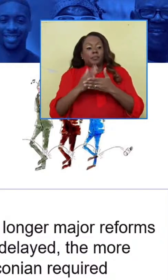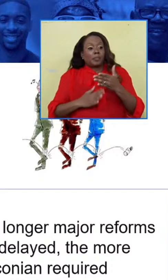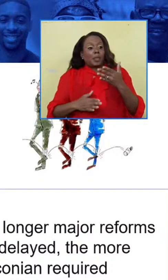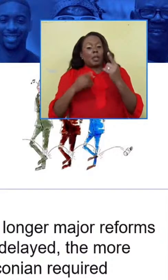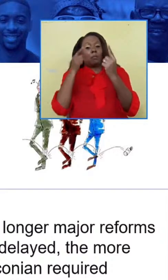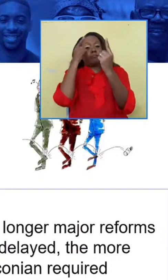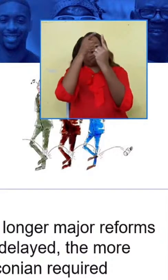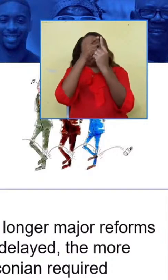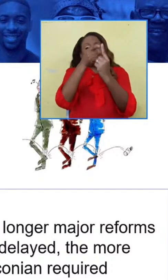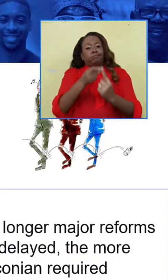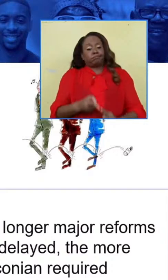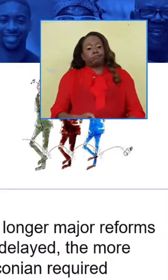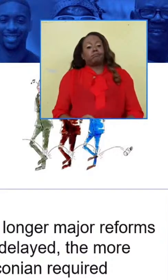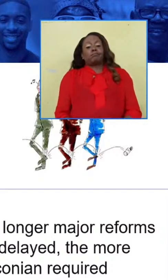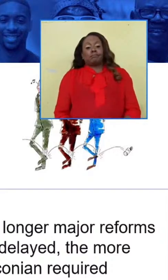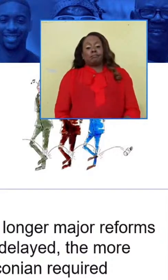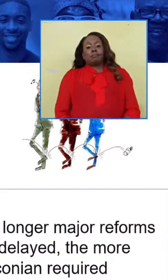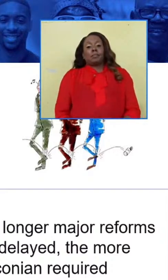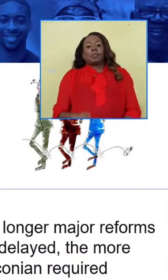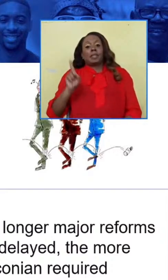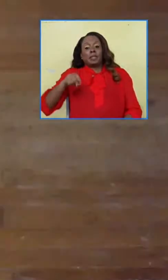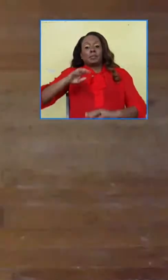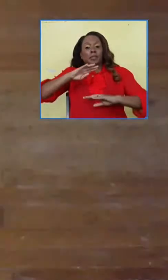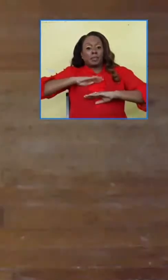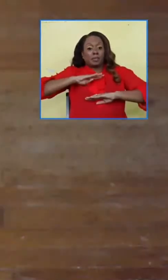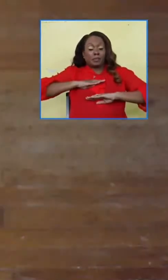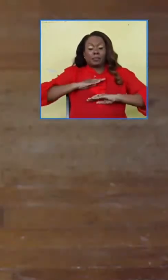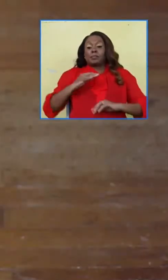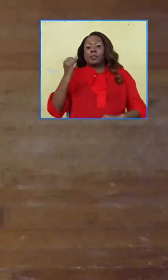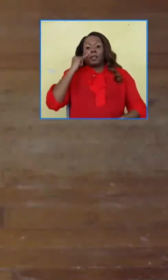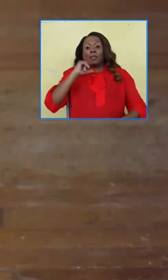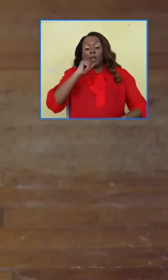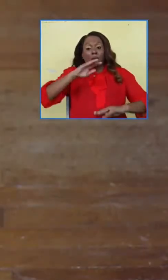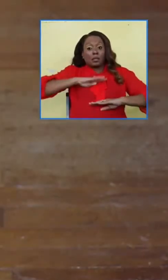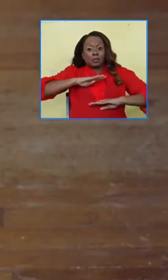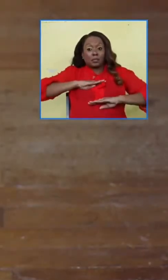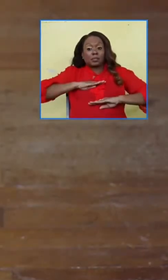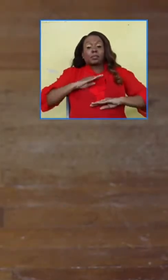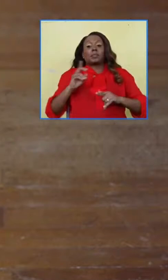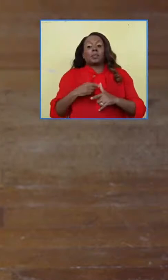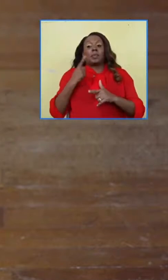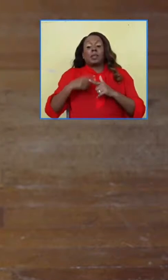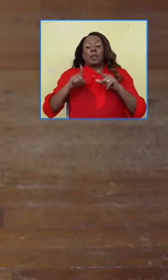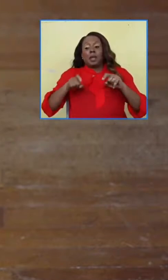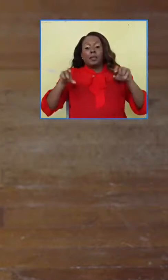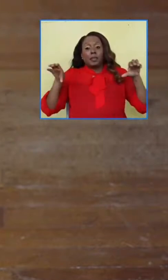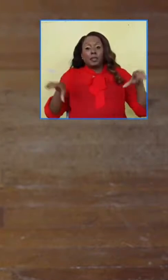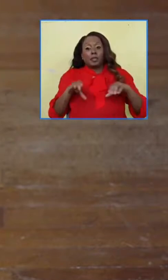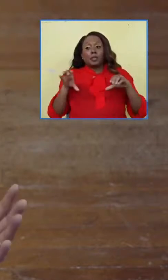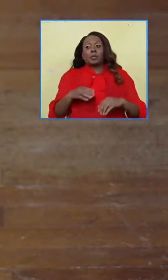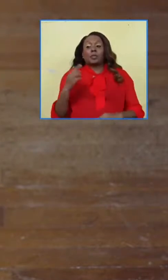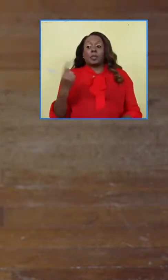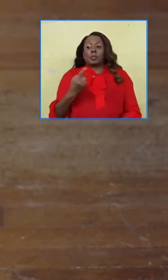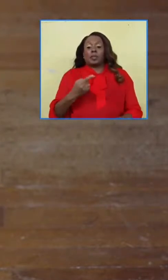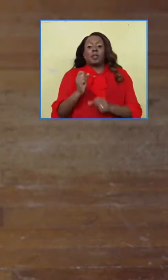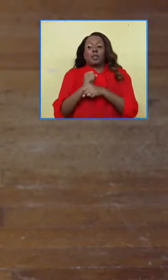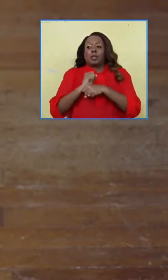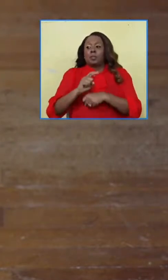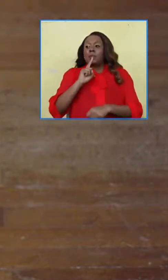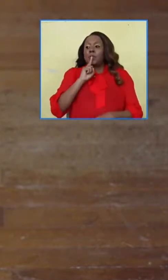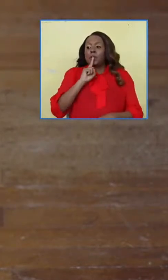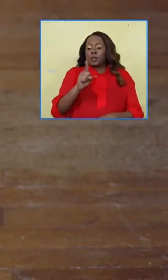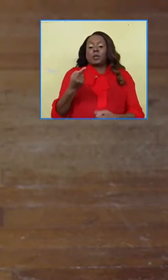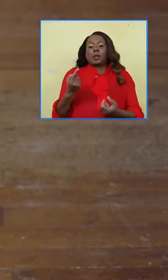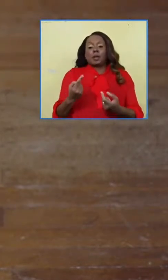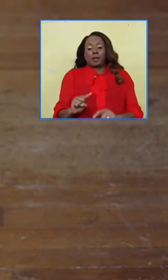specific targets that need to be met. And if they're not met, then certain actions need to happen to ensure we have that